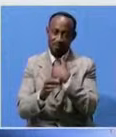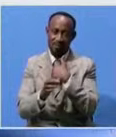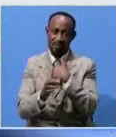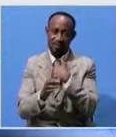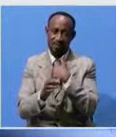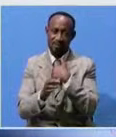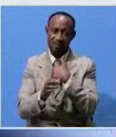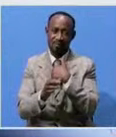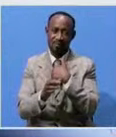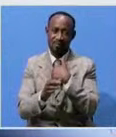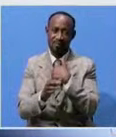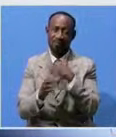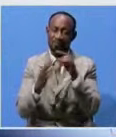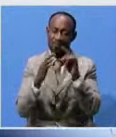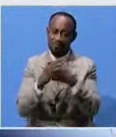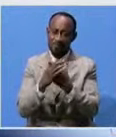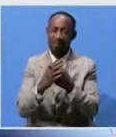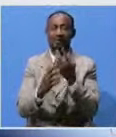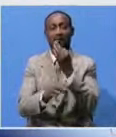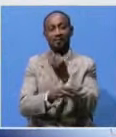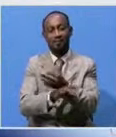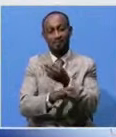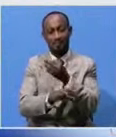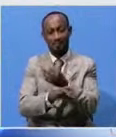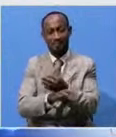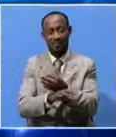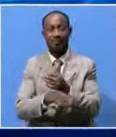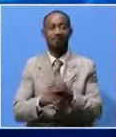analyze it for it to start functioning.